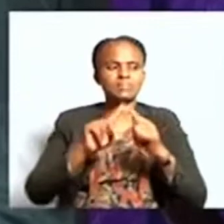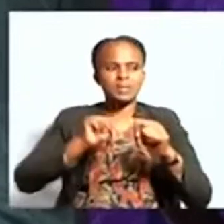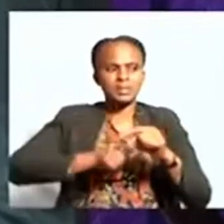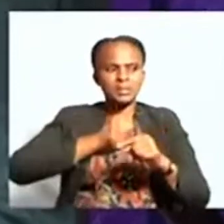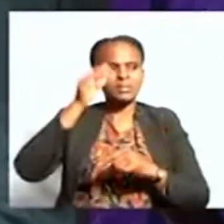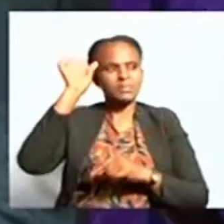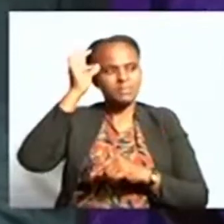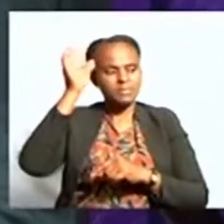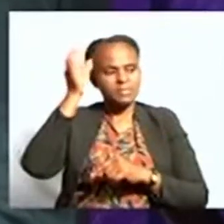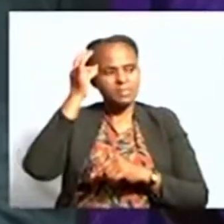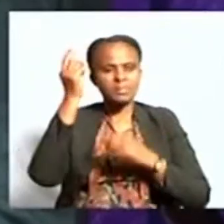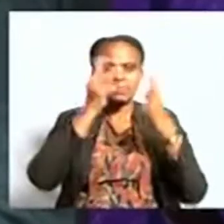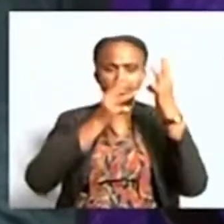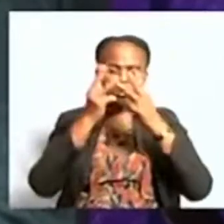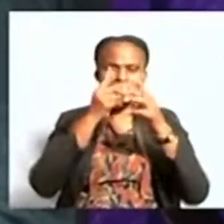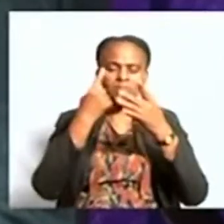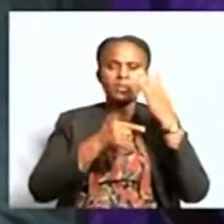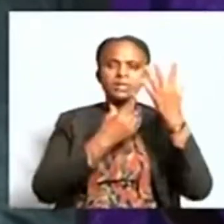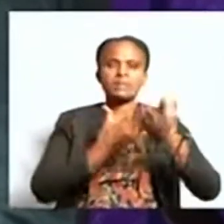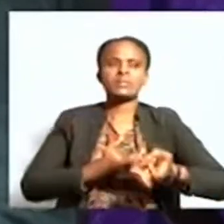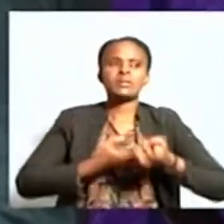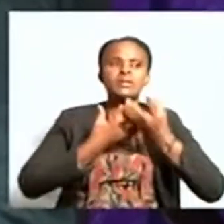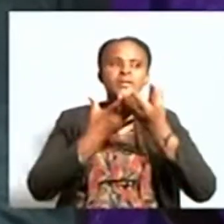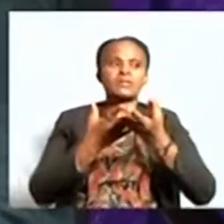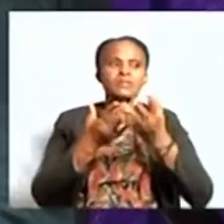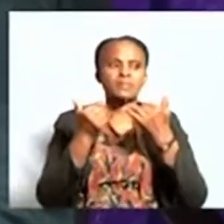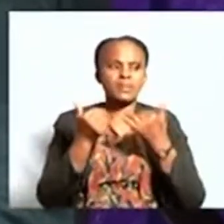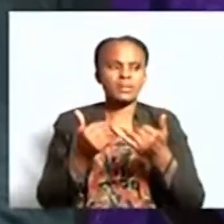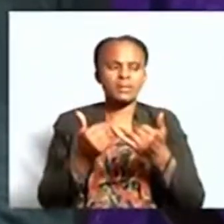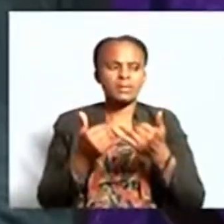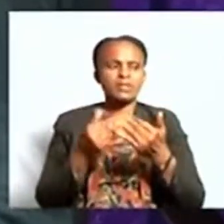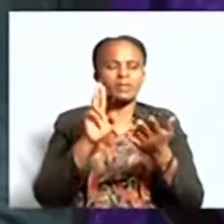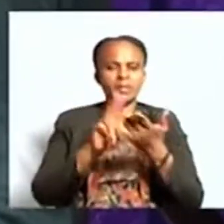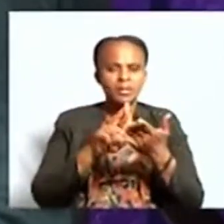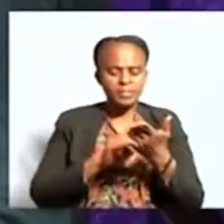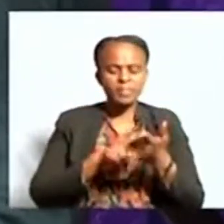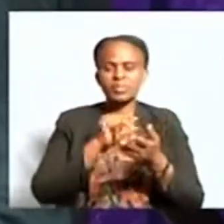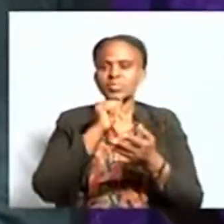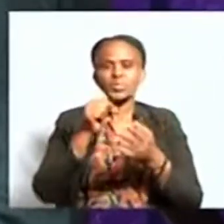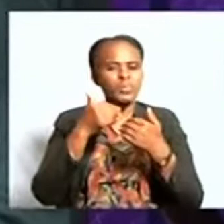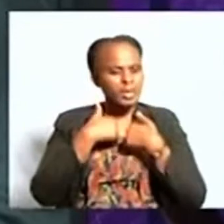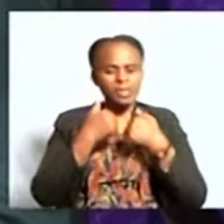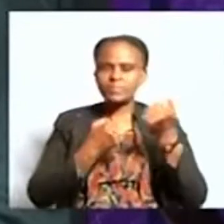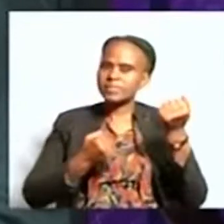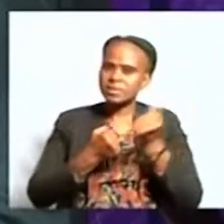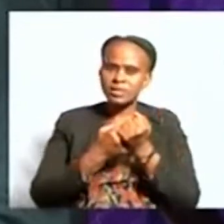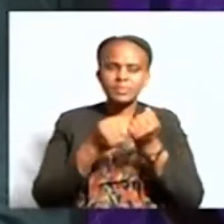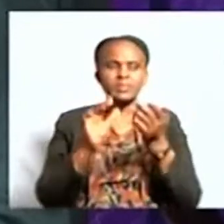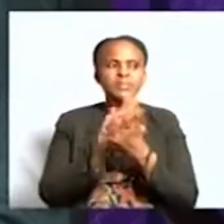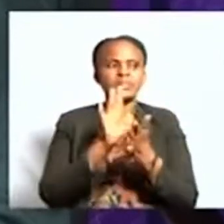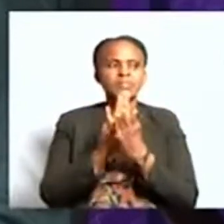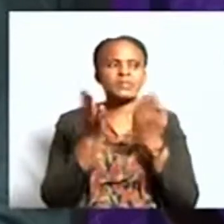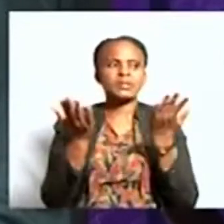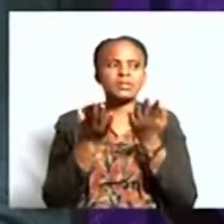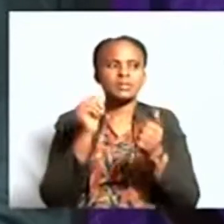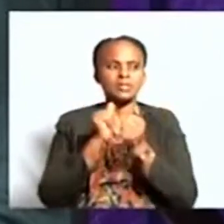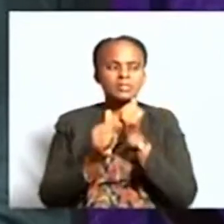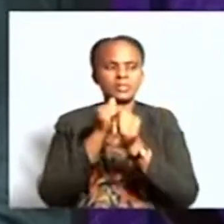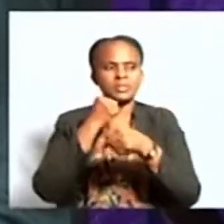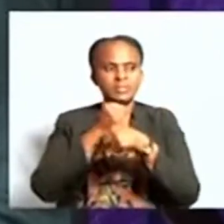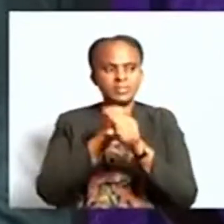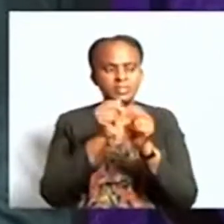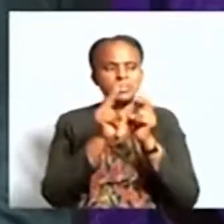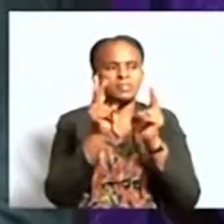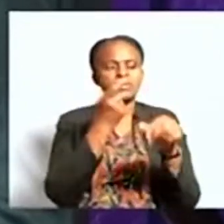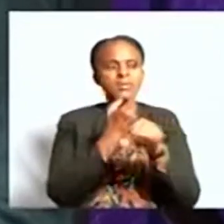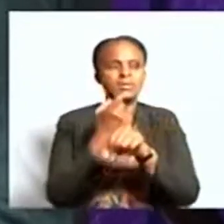of the concerns that have been expressed because as it is, the report does not have supporting documentation, which is making it